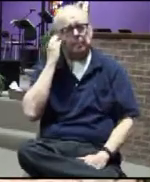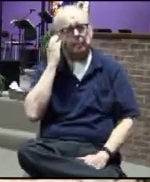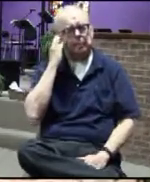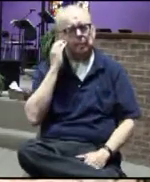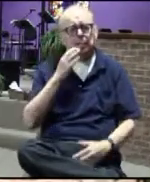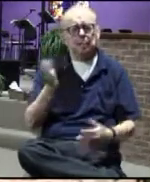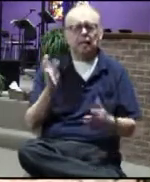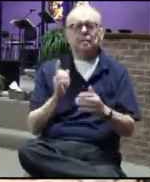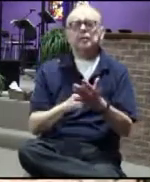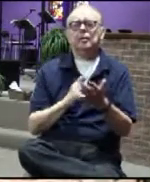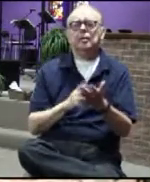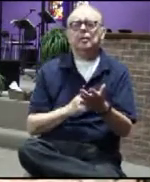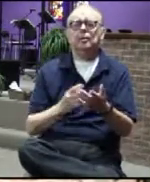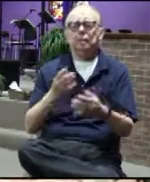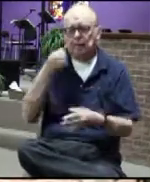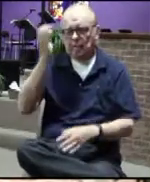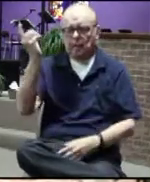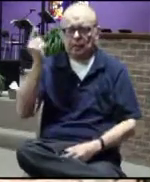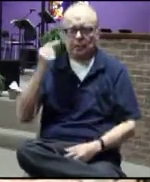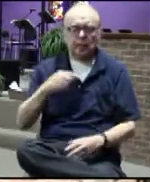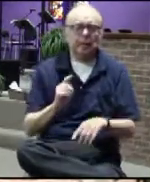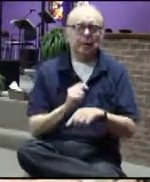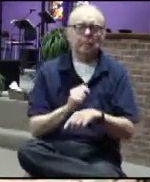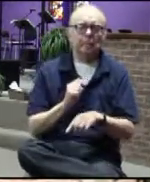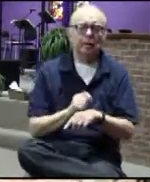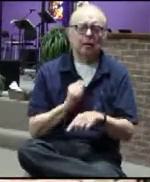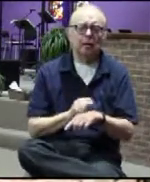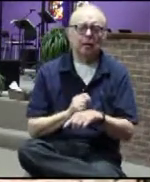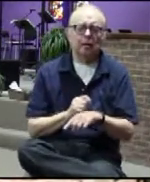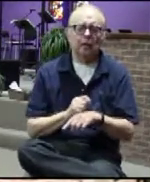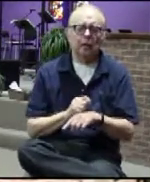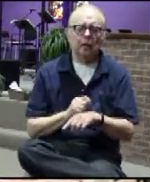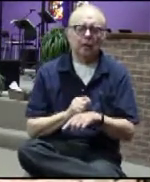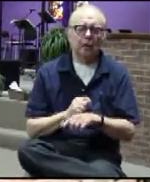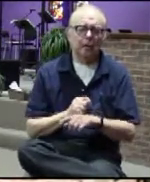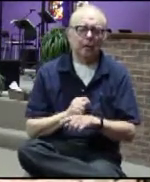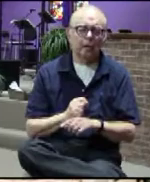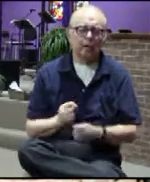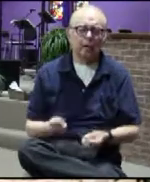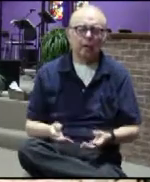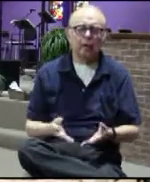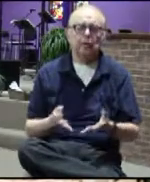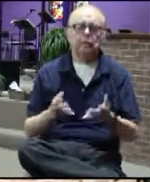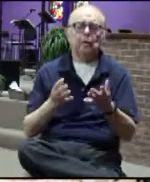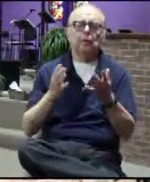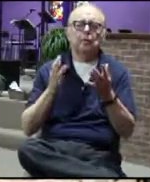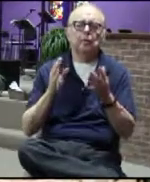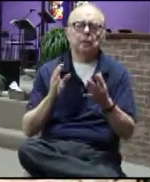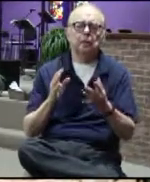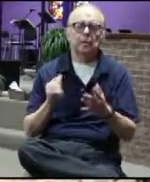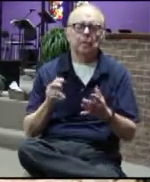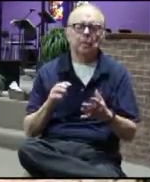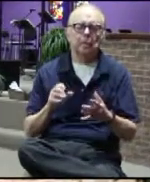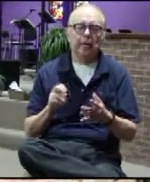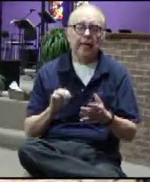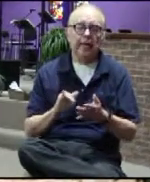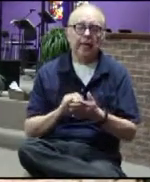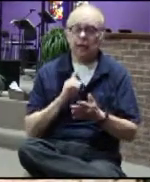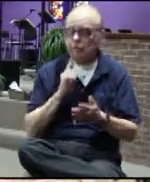That every once in a while would come down in the temple and the smoke would arise and the incense would be, and that was God.